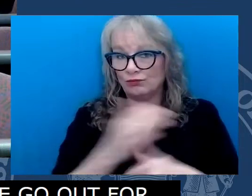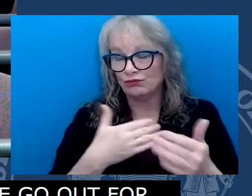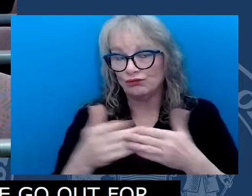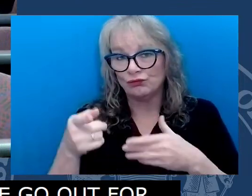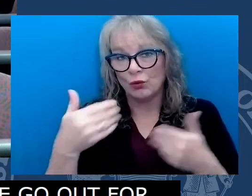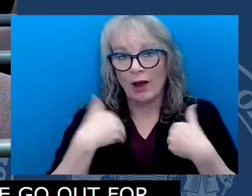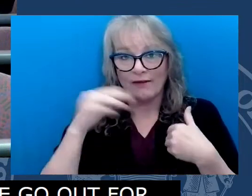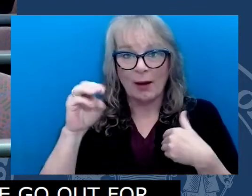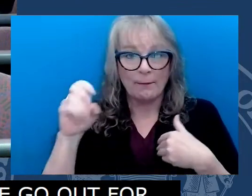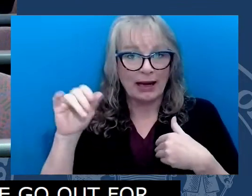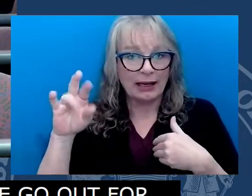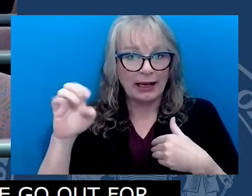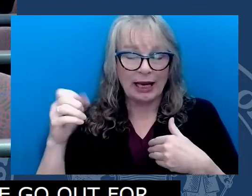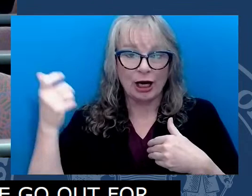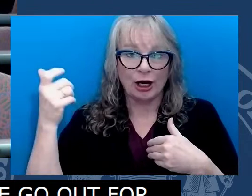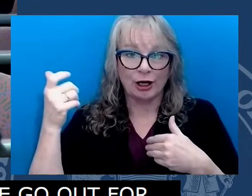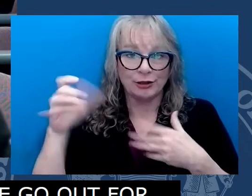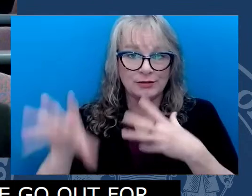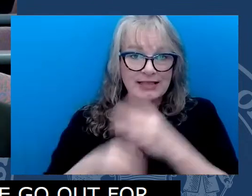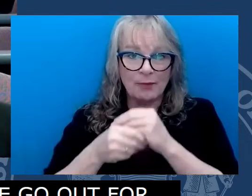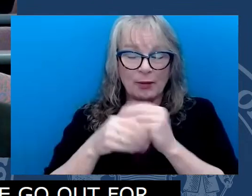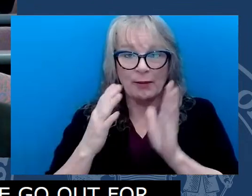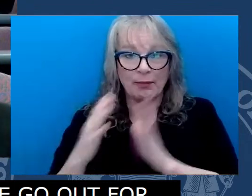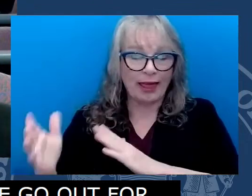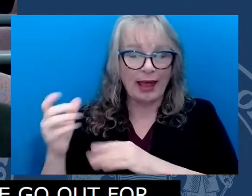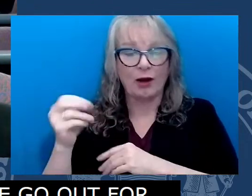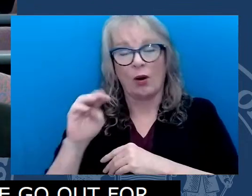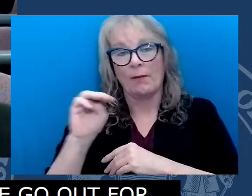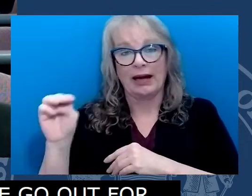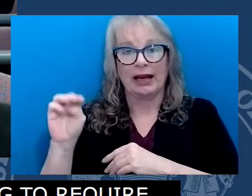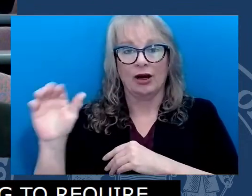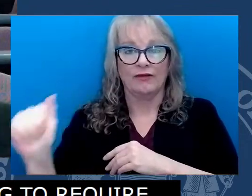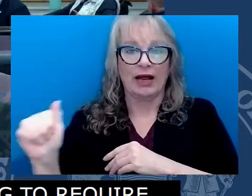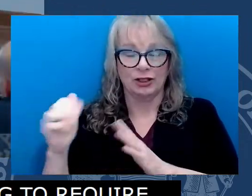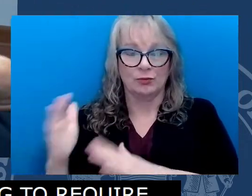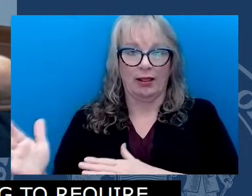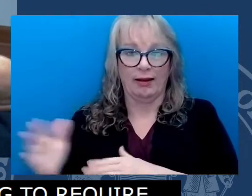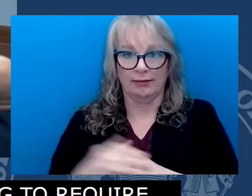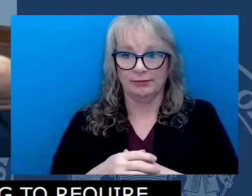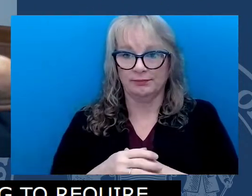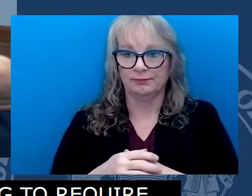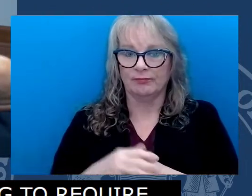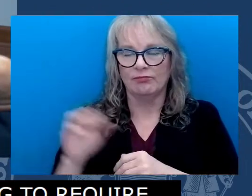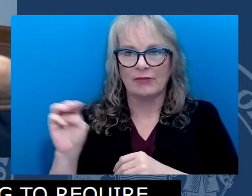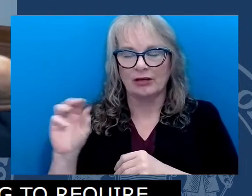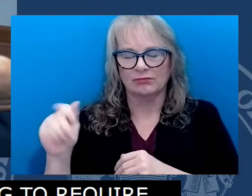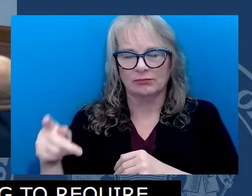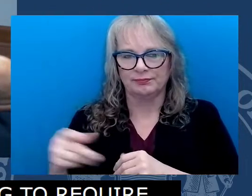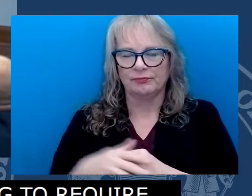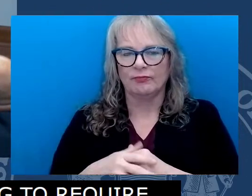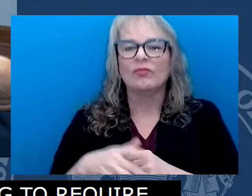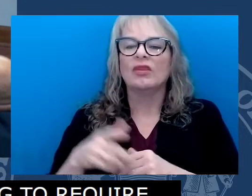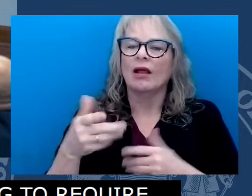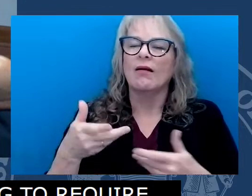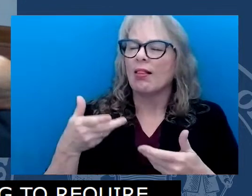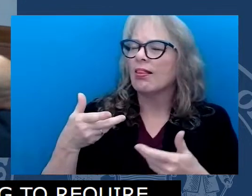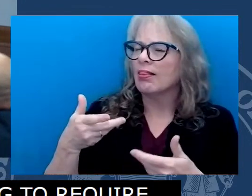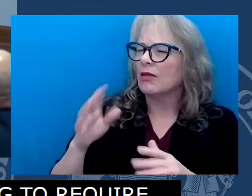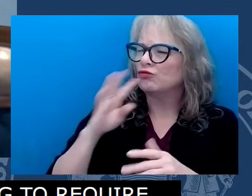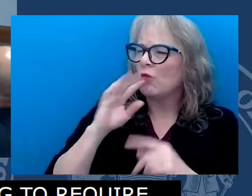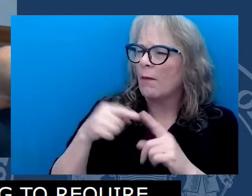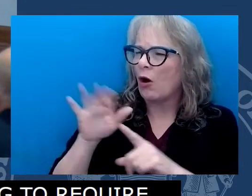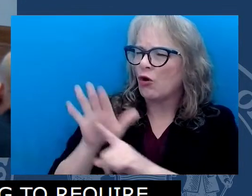or whether you're in a Medicare Advantage plan. Let's talk about her specific individual situation, unless you want